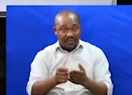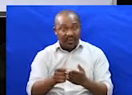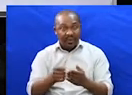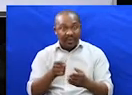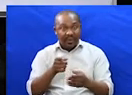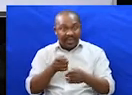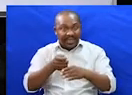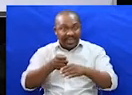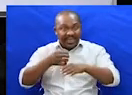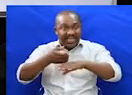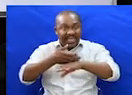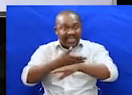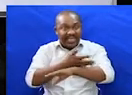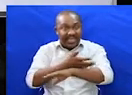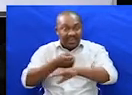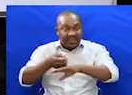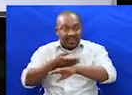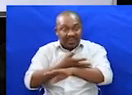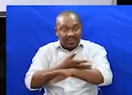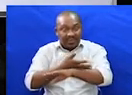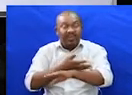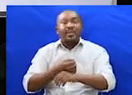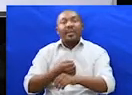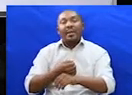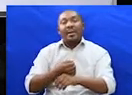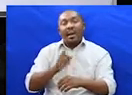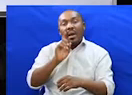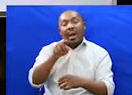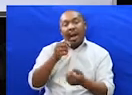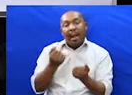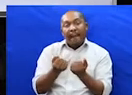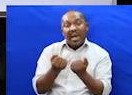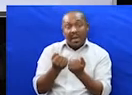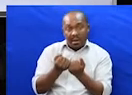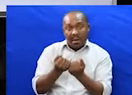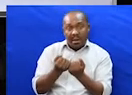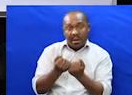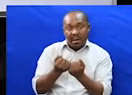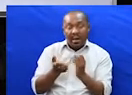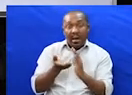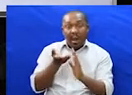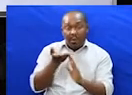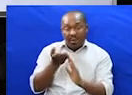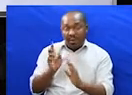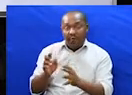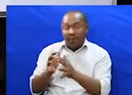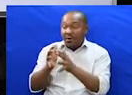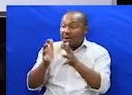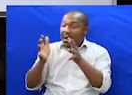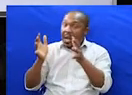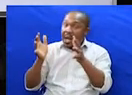they are made up of, genes are made up of a large